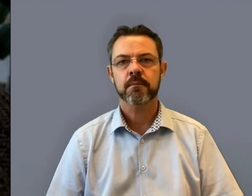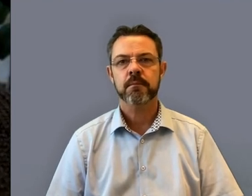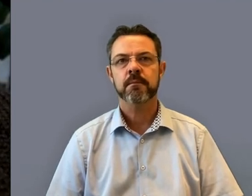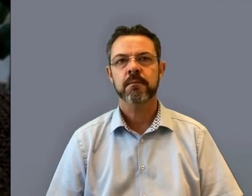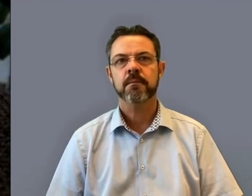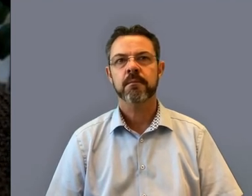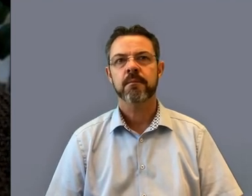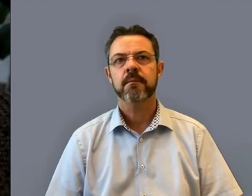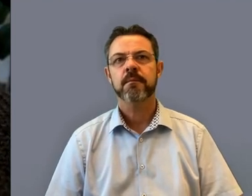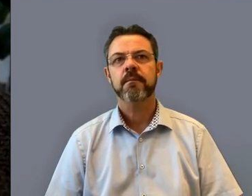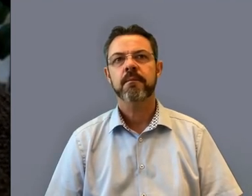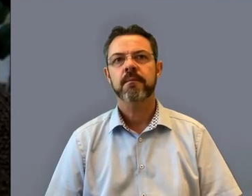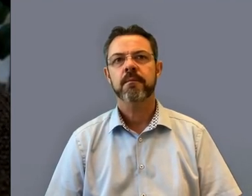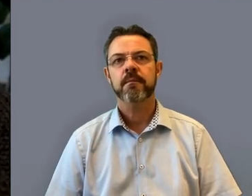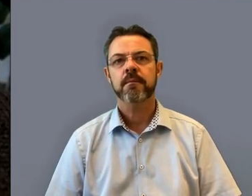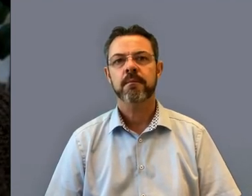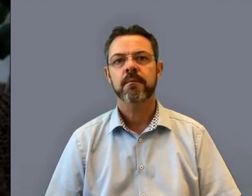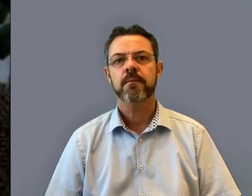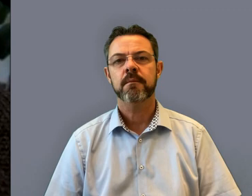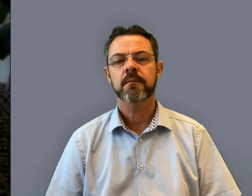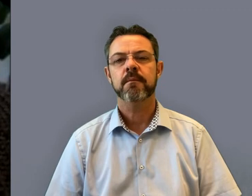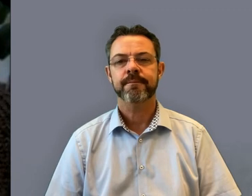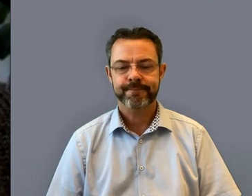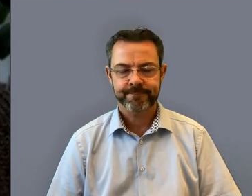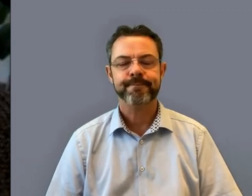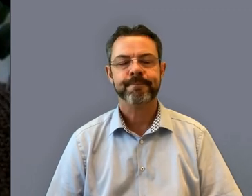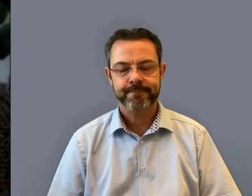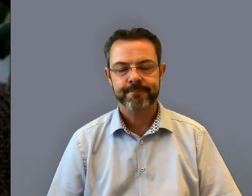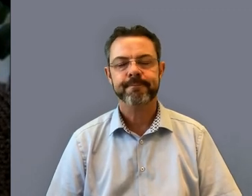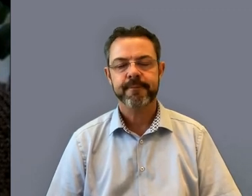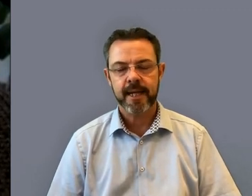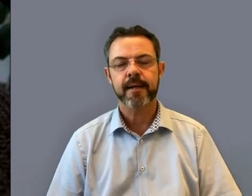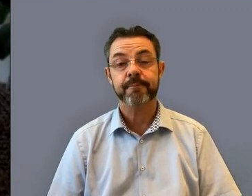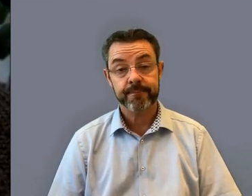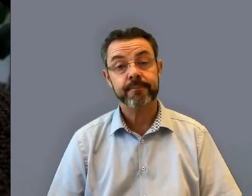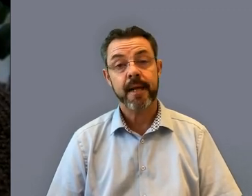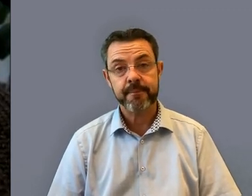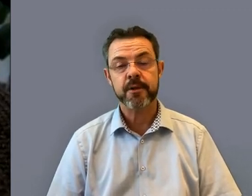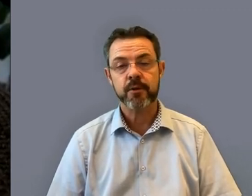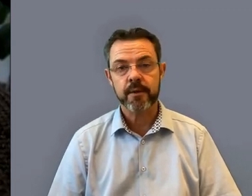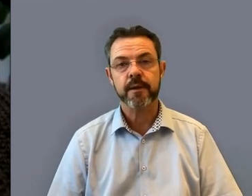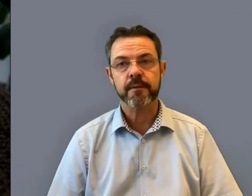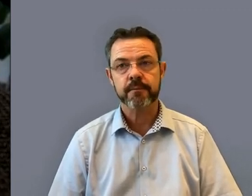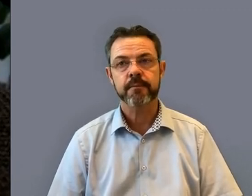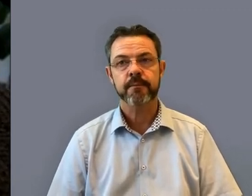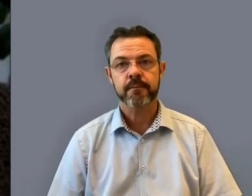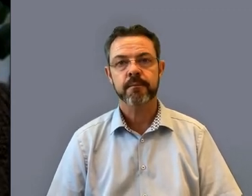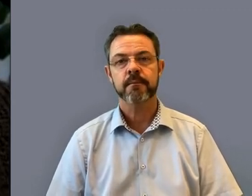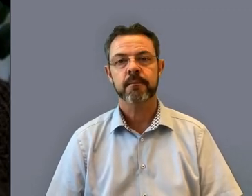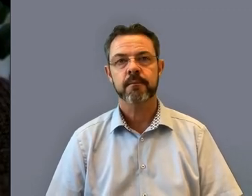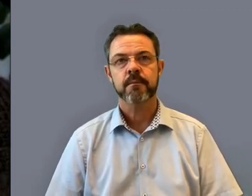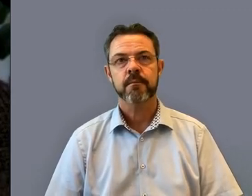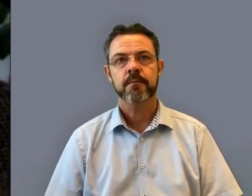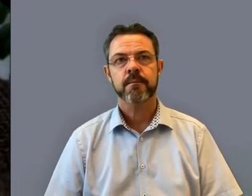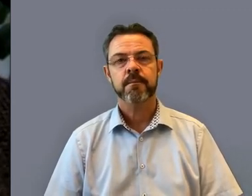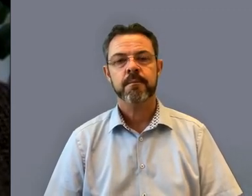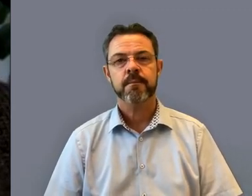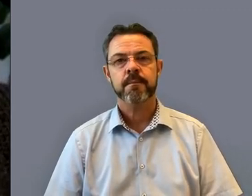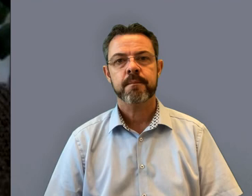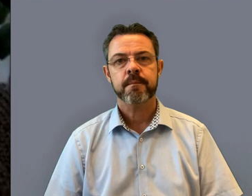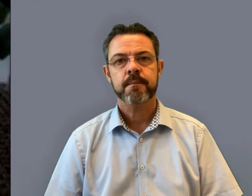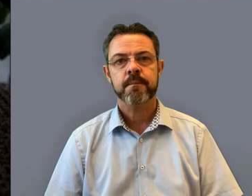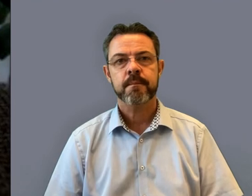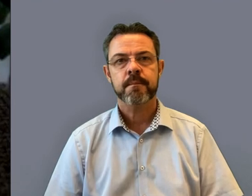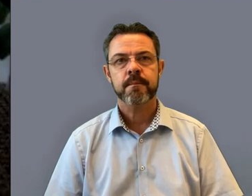are kind of designed under assumptions of no variability. Yeah, absolutely. Yeah, and what's interesting